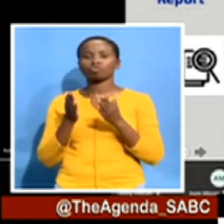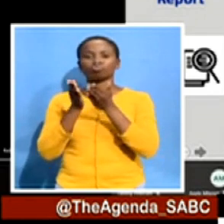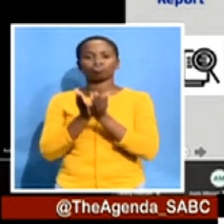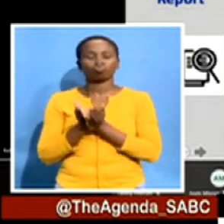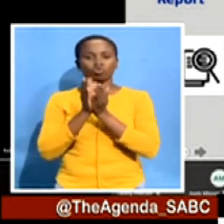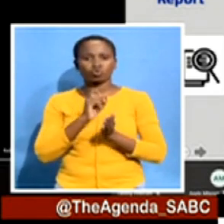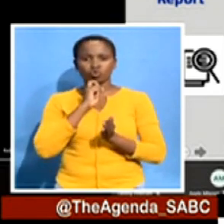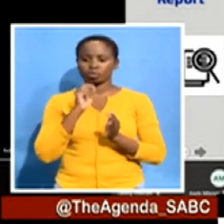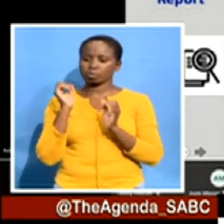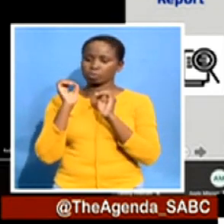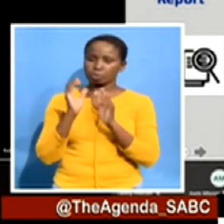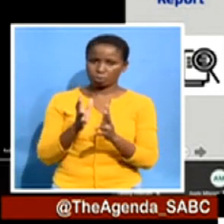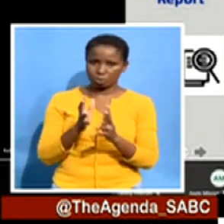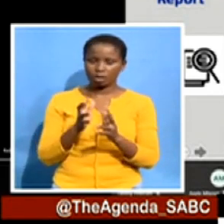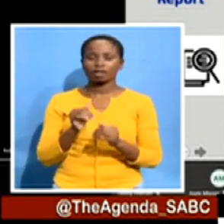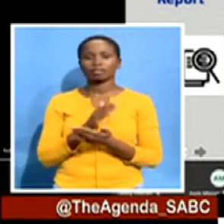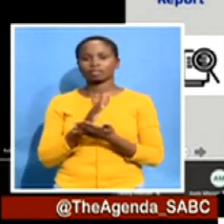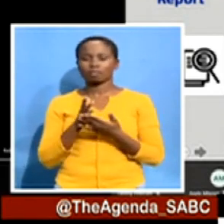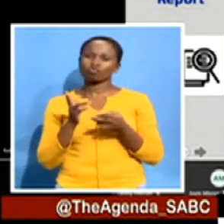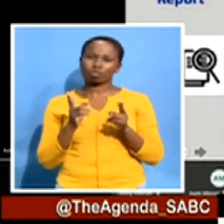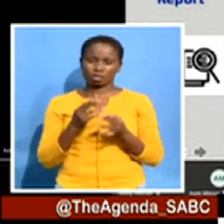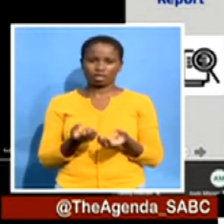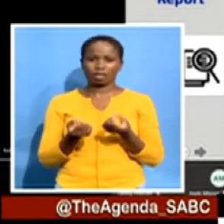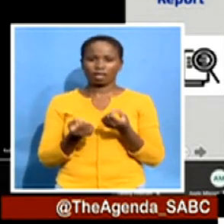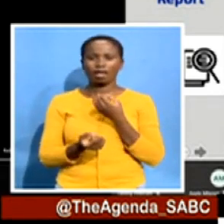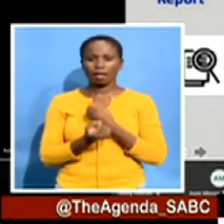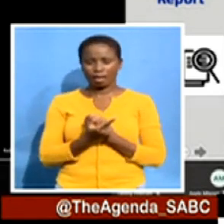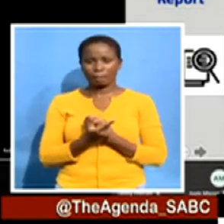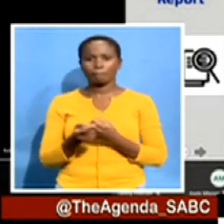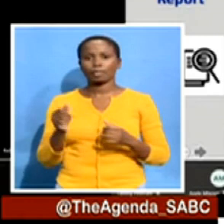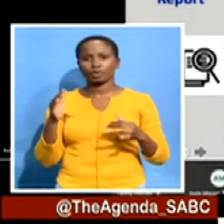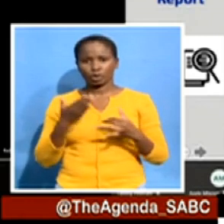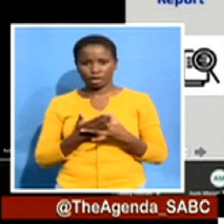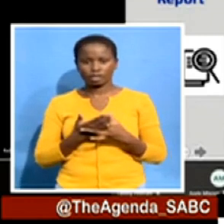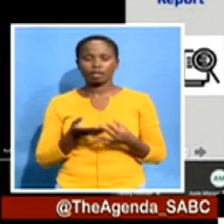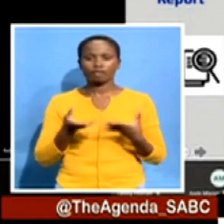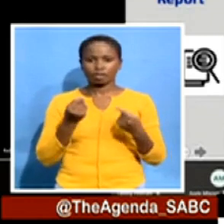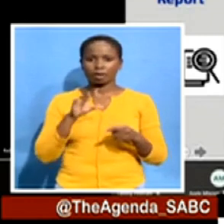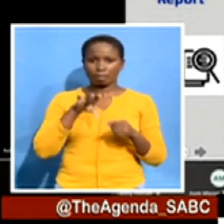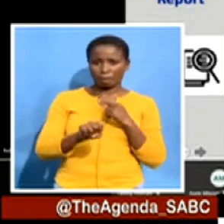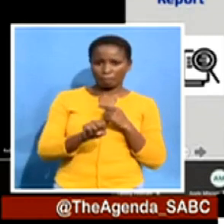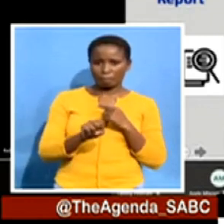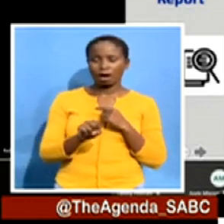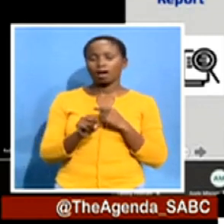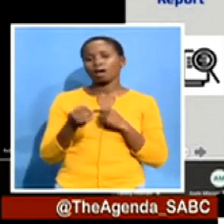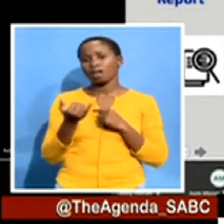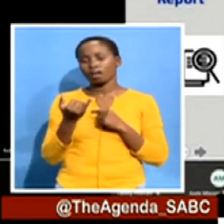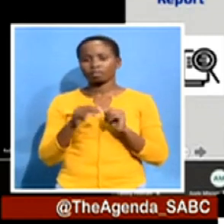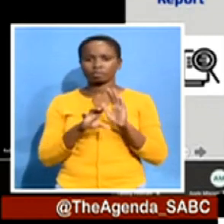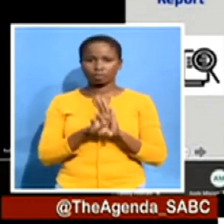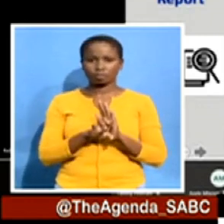cases that's been detected, and a lot of asymptomatic cases been picked up. Example that they use is a Spanish tour group where 8